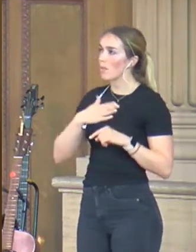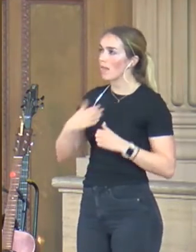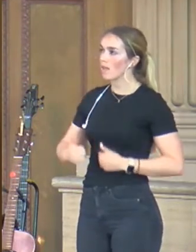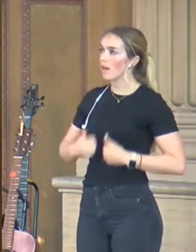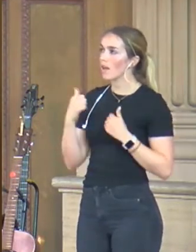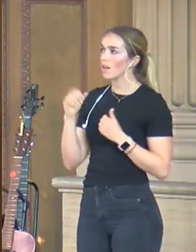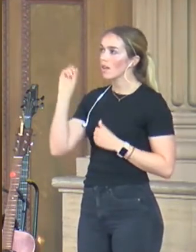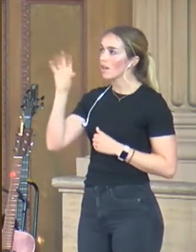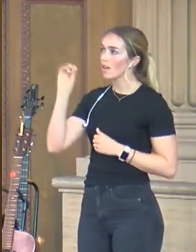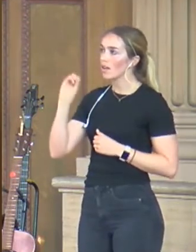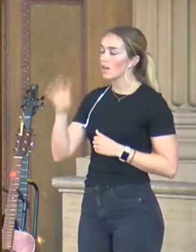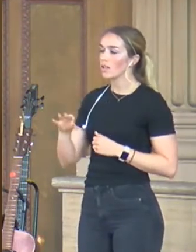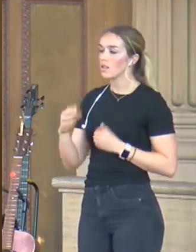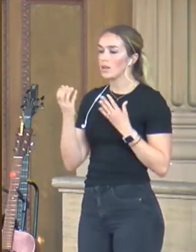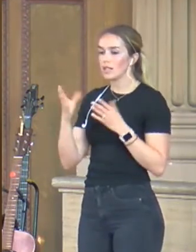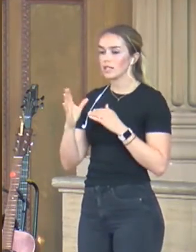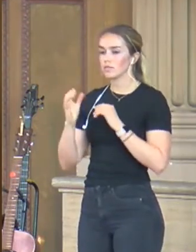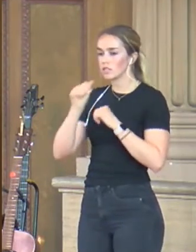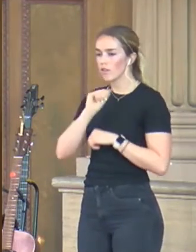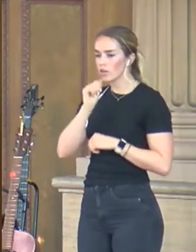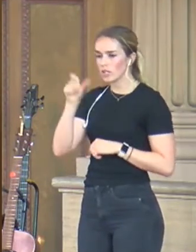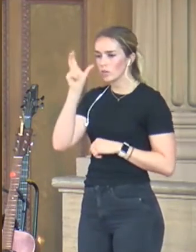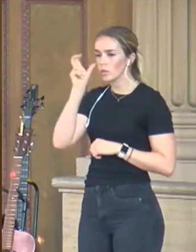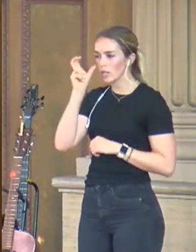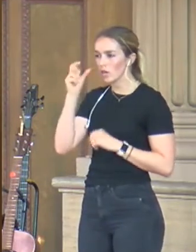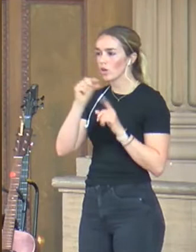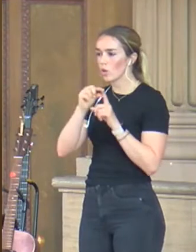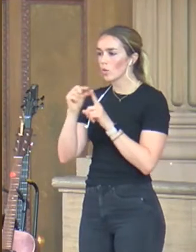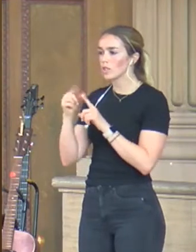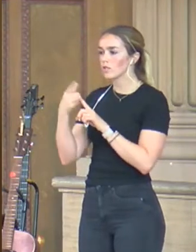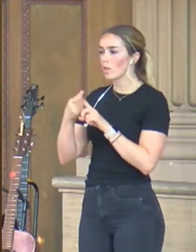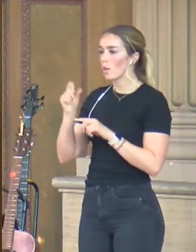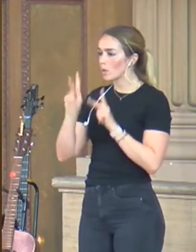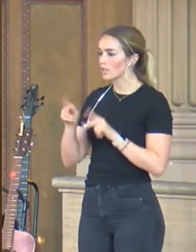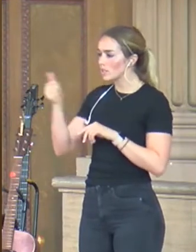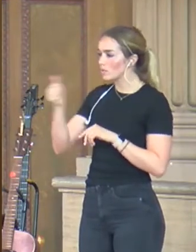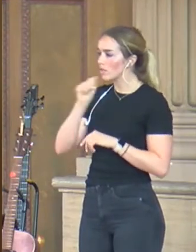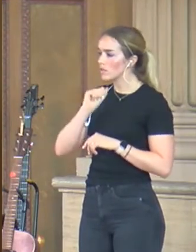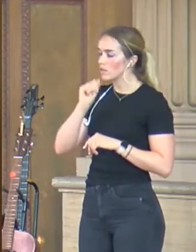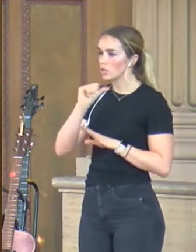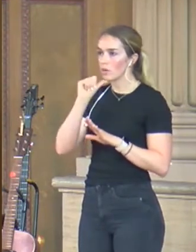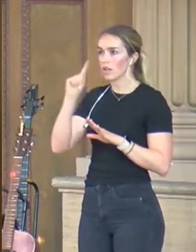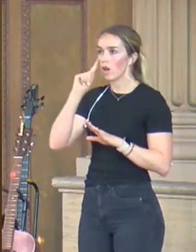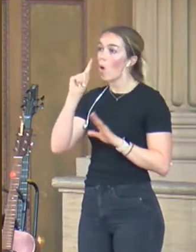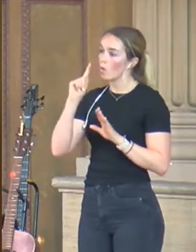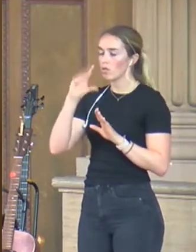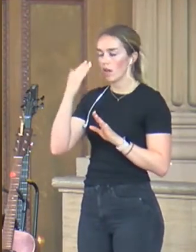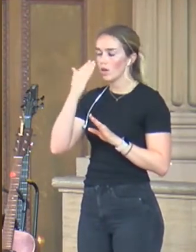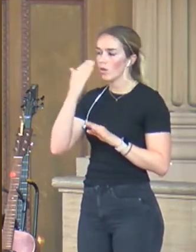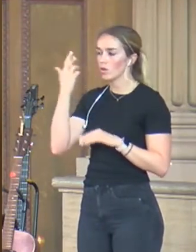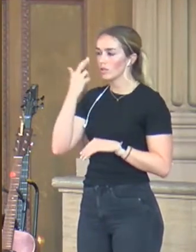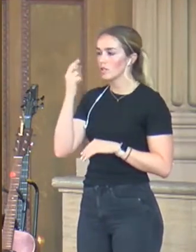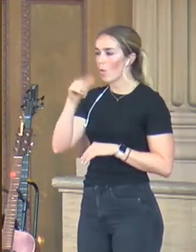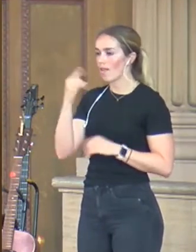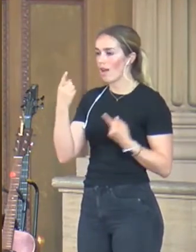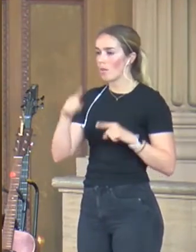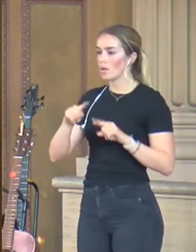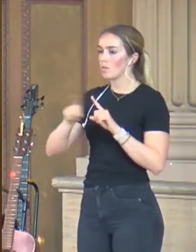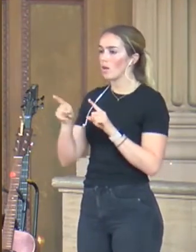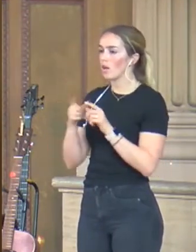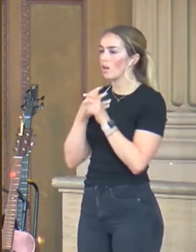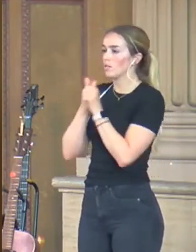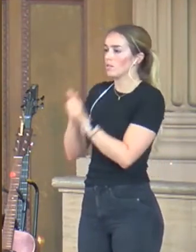you already do, we need to hear these words of a suffering person so that we don't rush to accusation and fixing, but we just rush to presence and